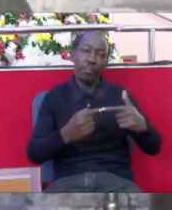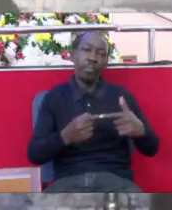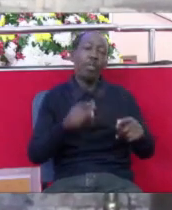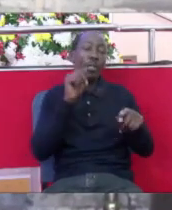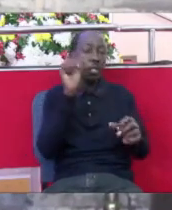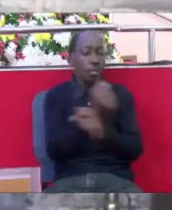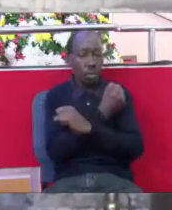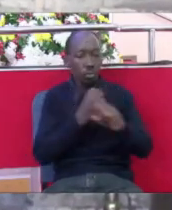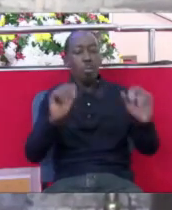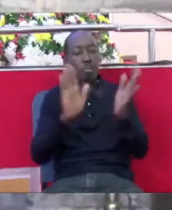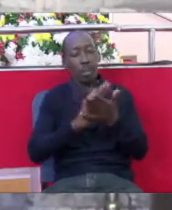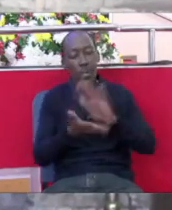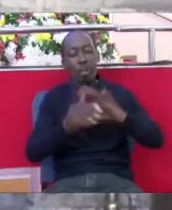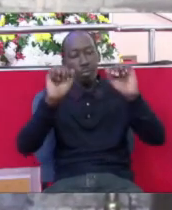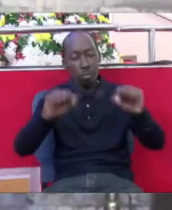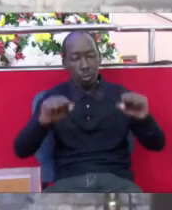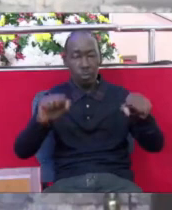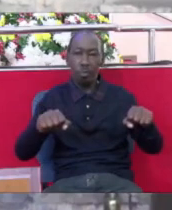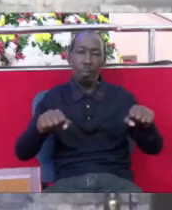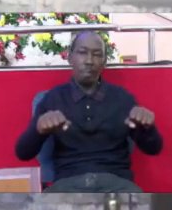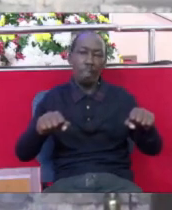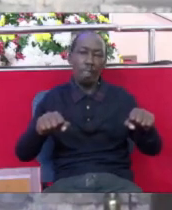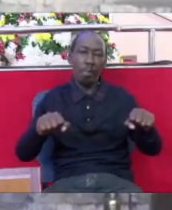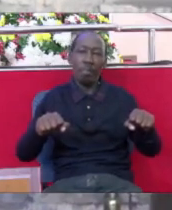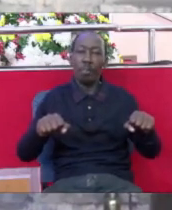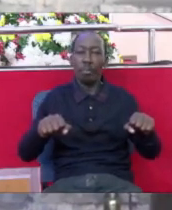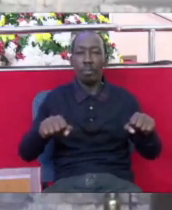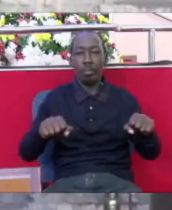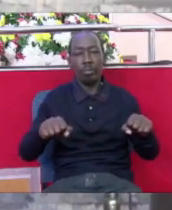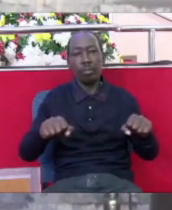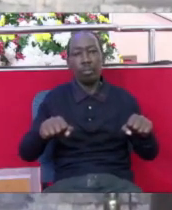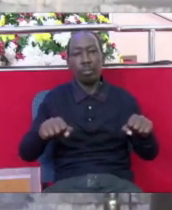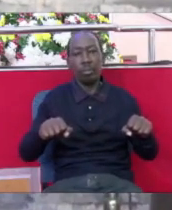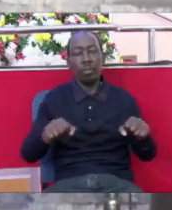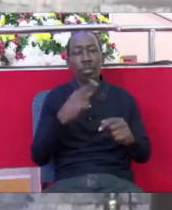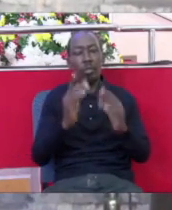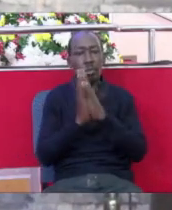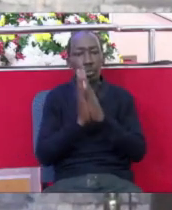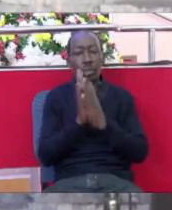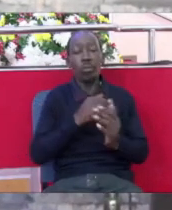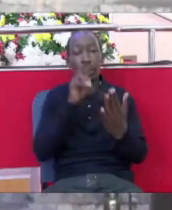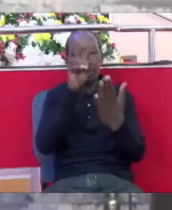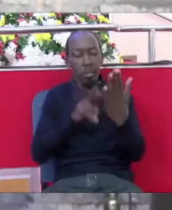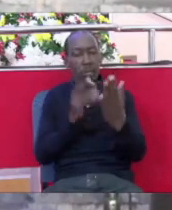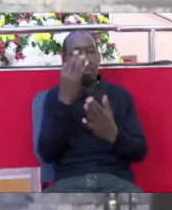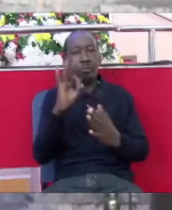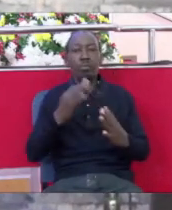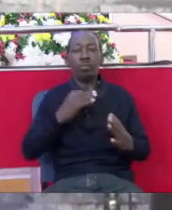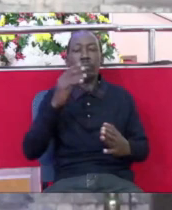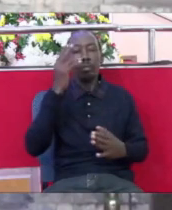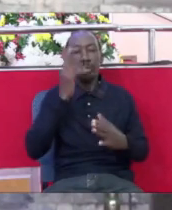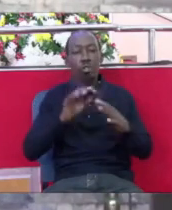impossible becomes possible. And the story that I would like we read is the one of Lazarus